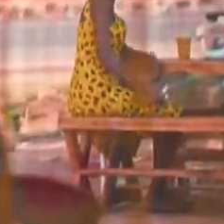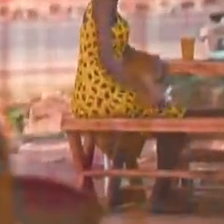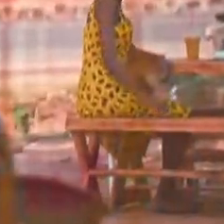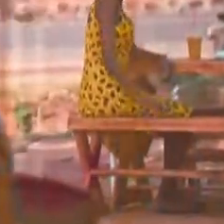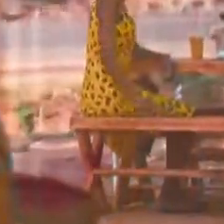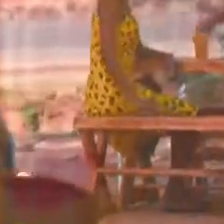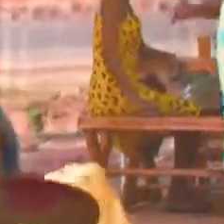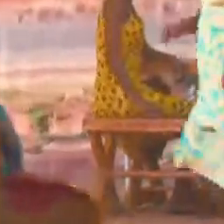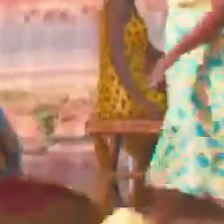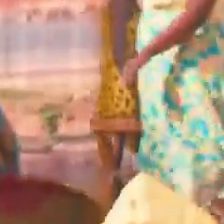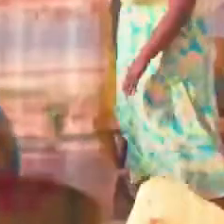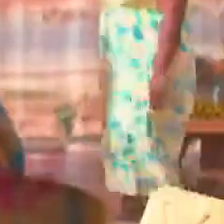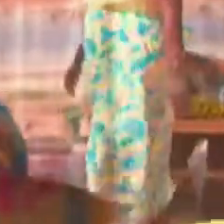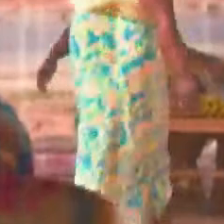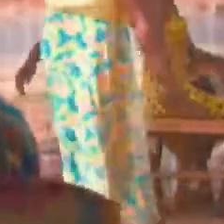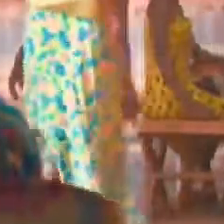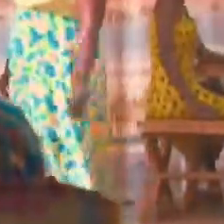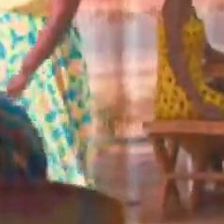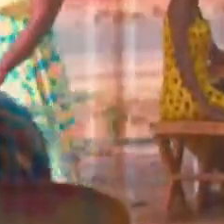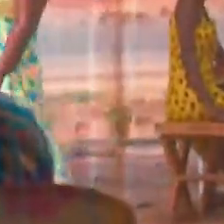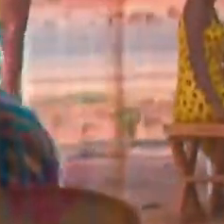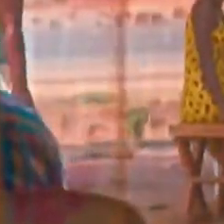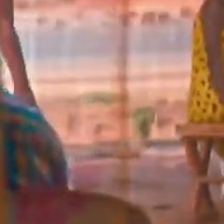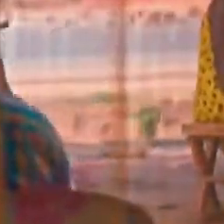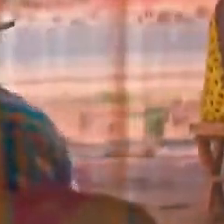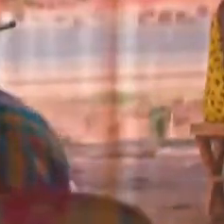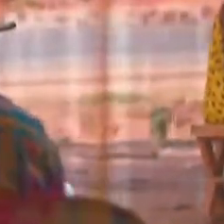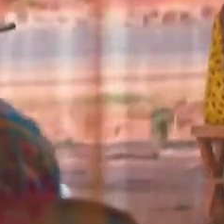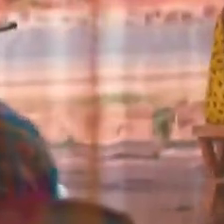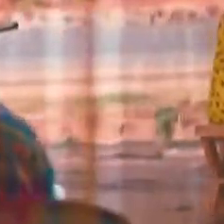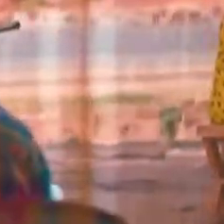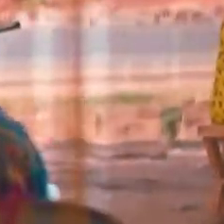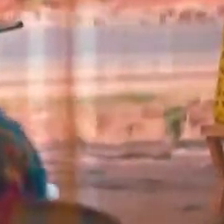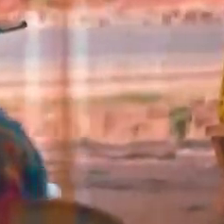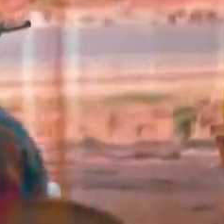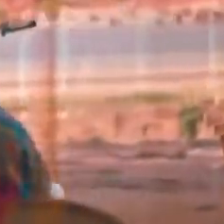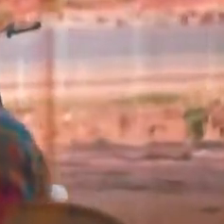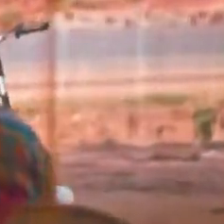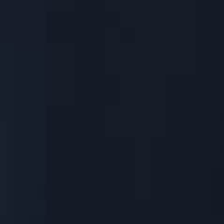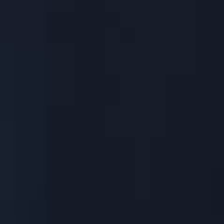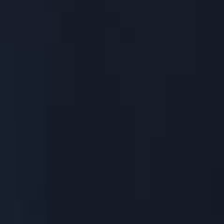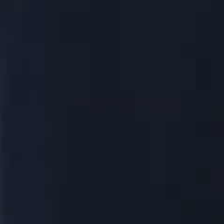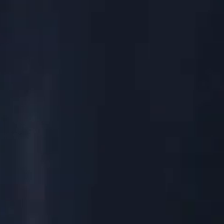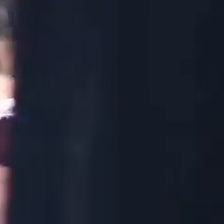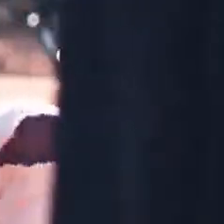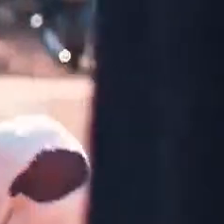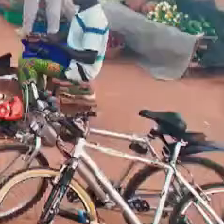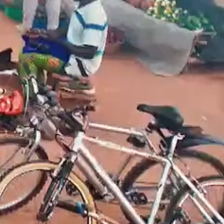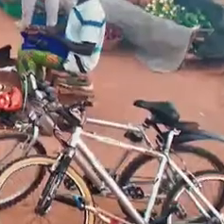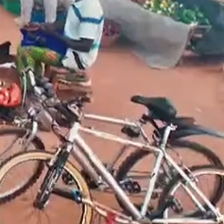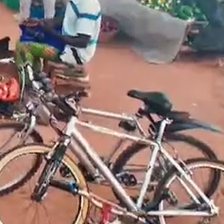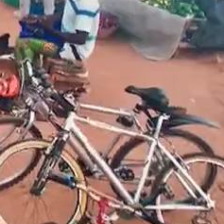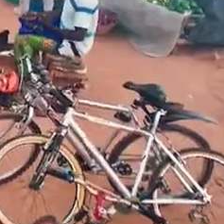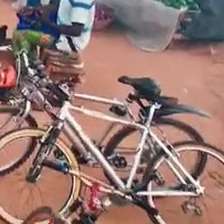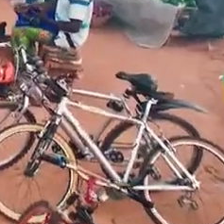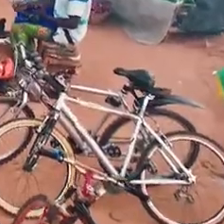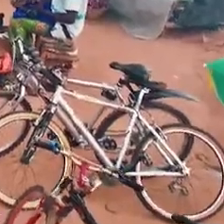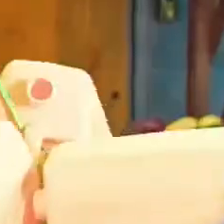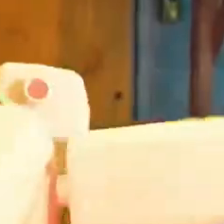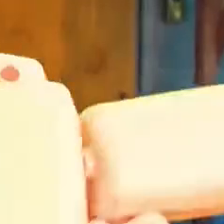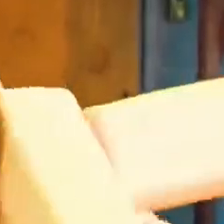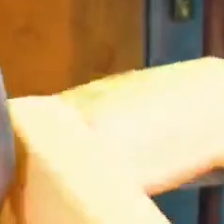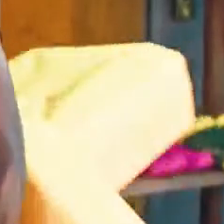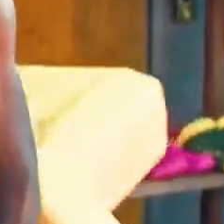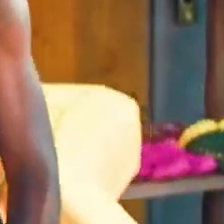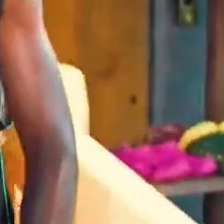Buy Jerry Con with Master! This one's who say go crazy for you only. Mundawa, Mundawa, best school fees I teach